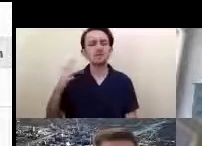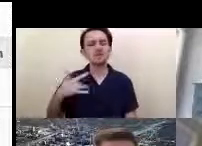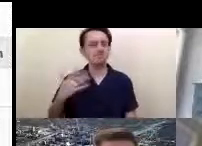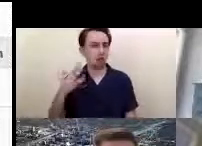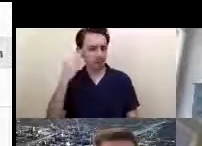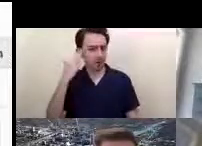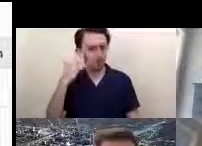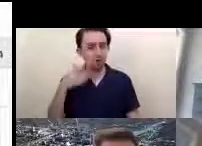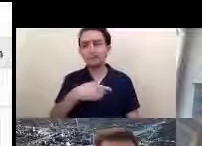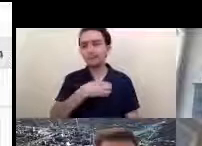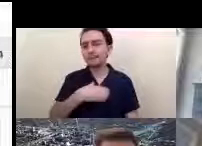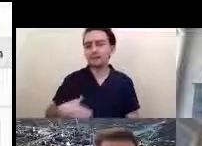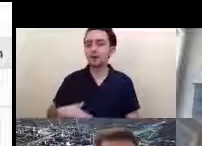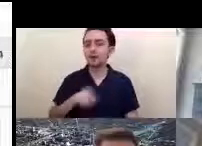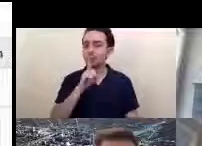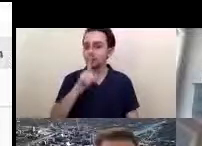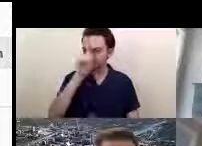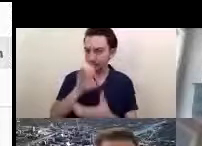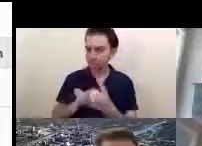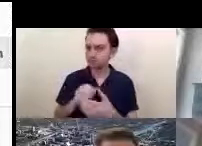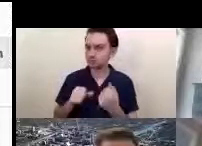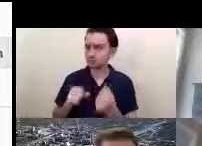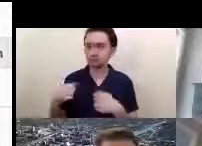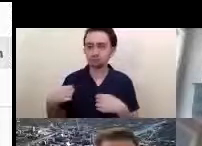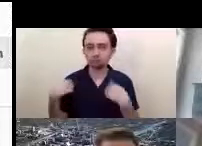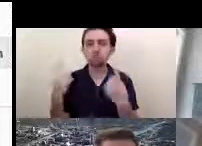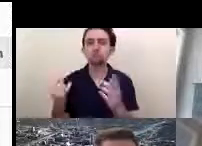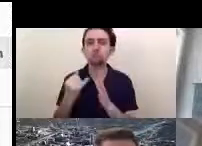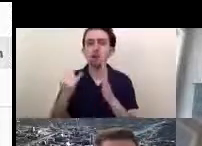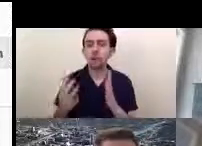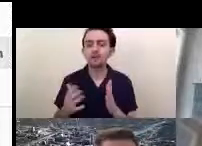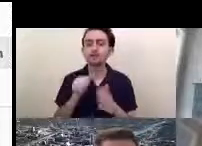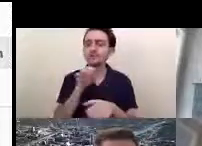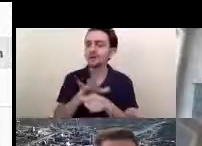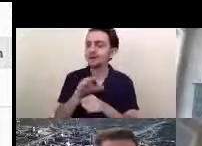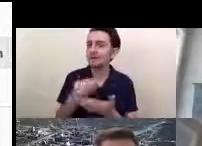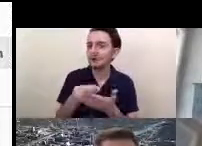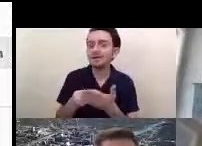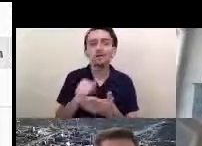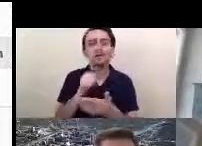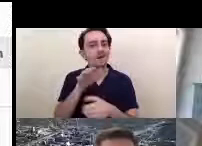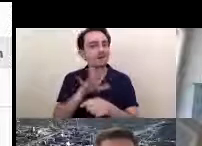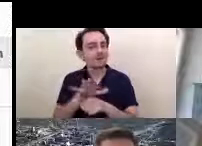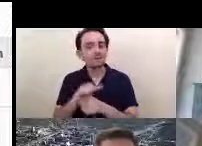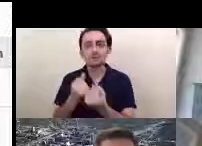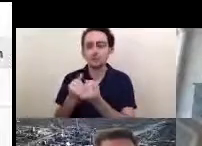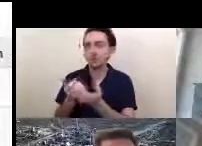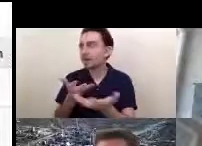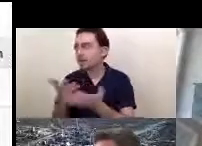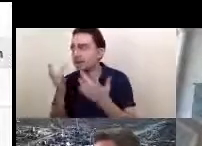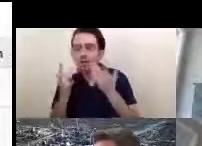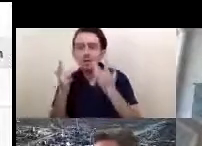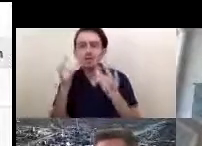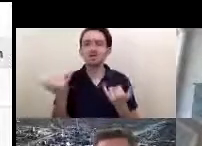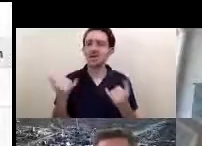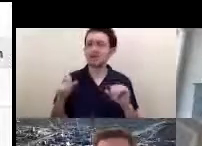overlooked and unfunded for far too long. And, if I could just say something, my experience,